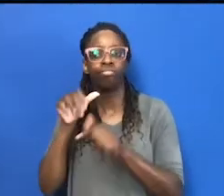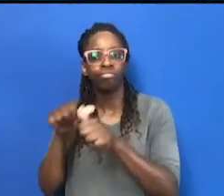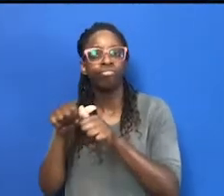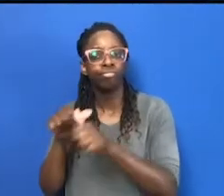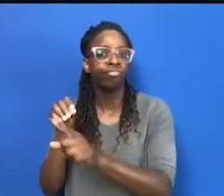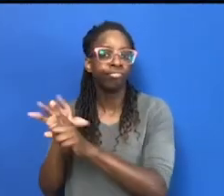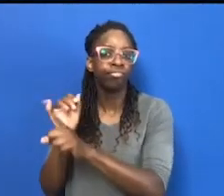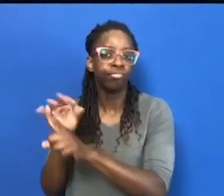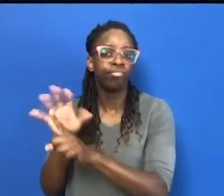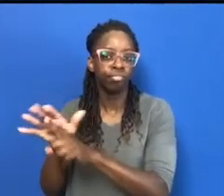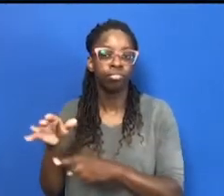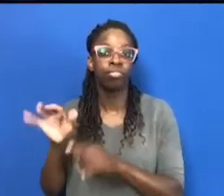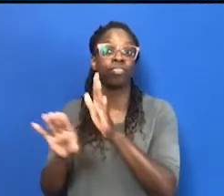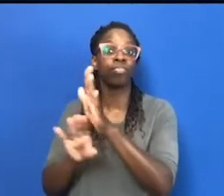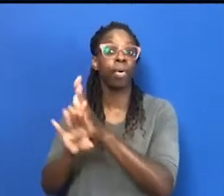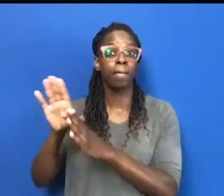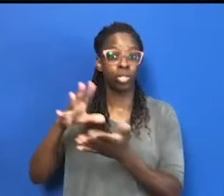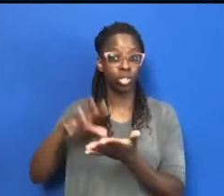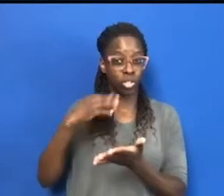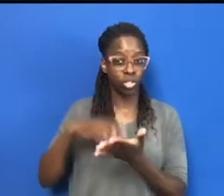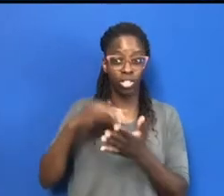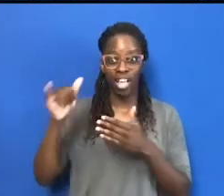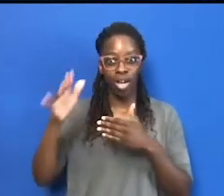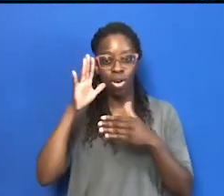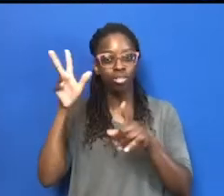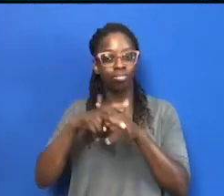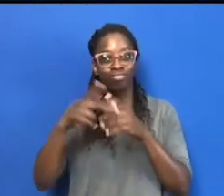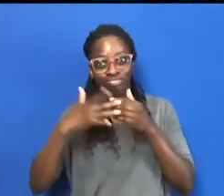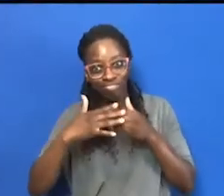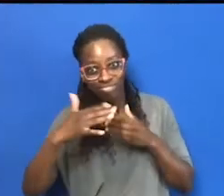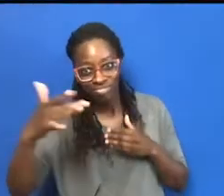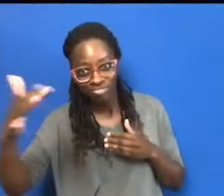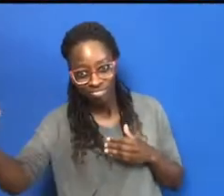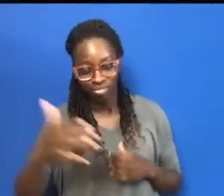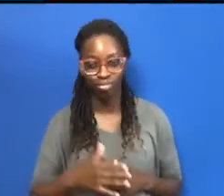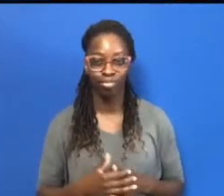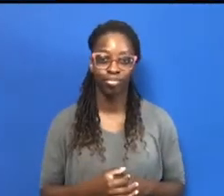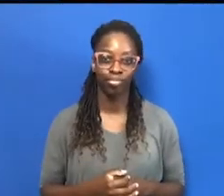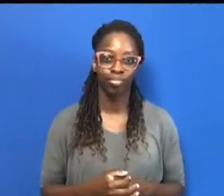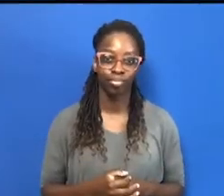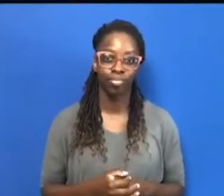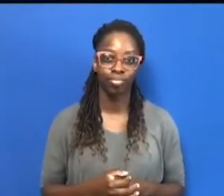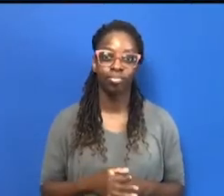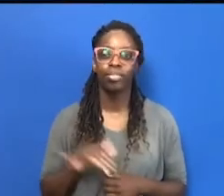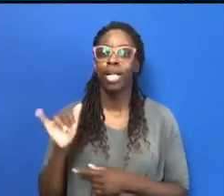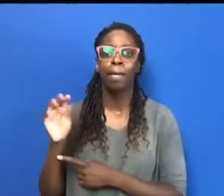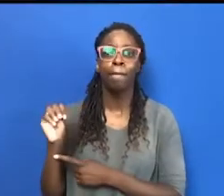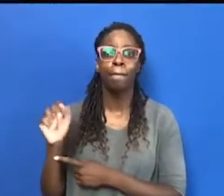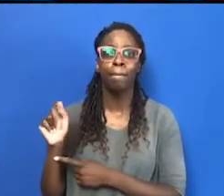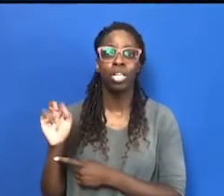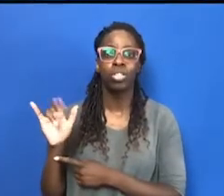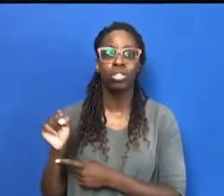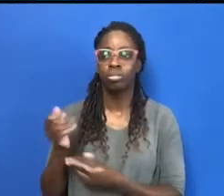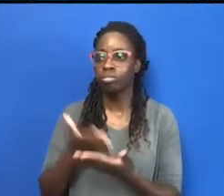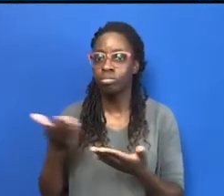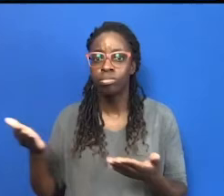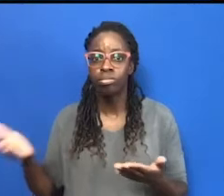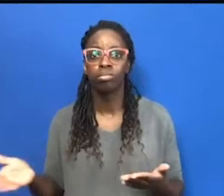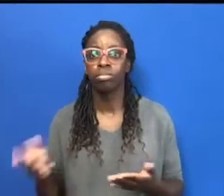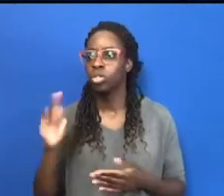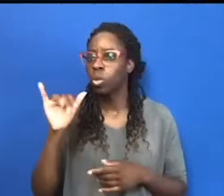learning trajectories? The materials, step 2, modifications to toys, materials,